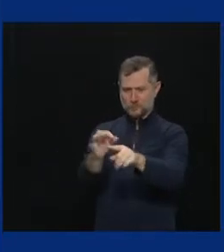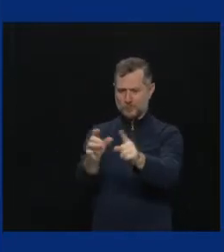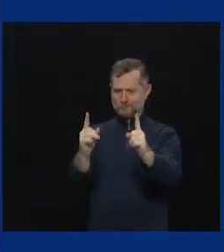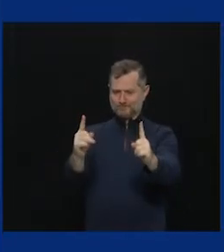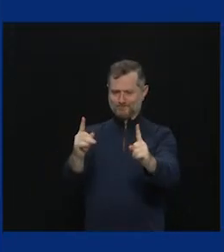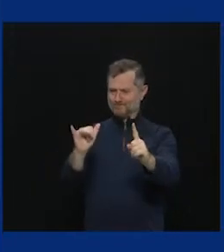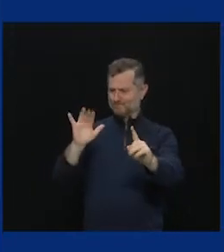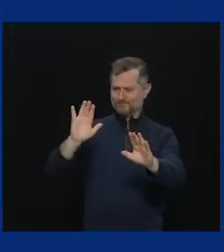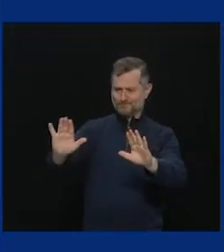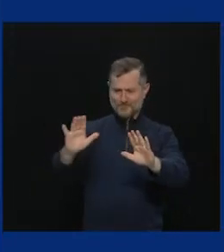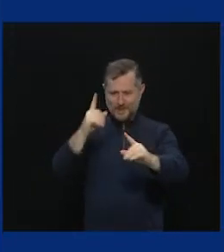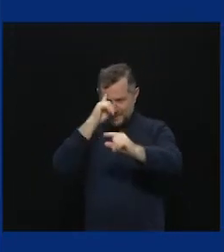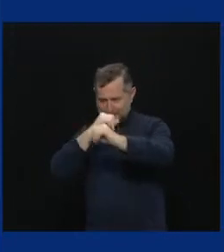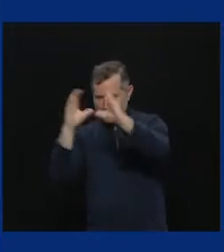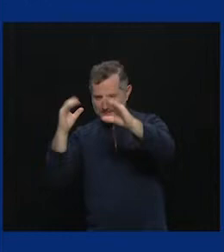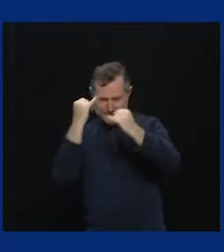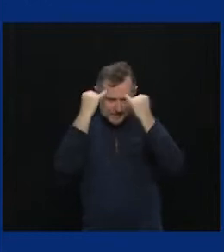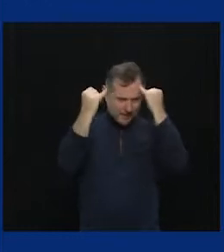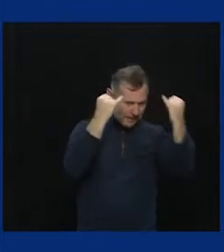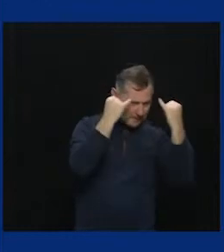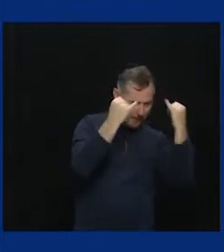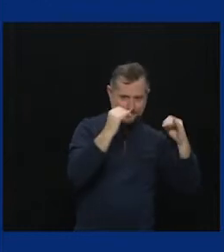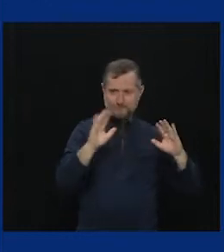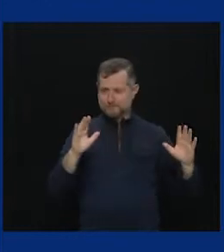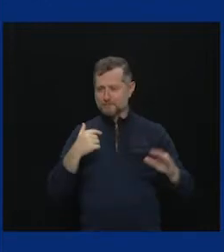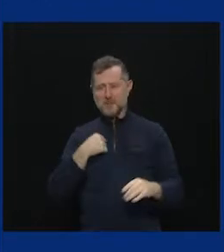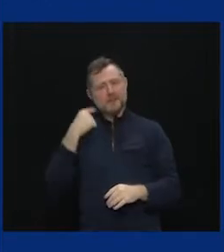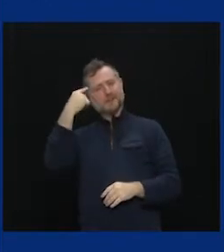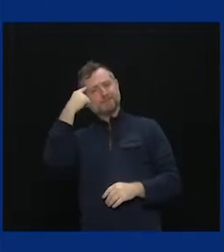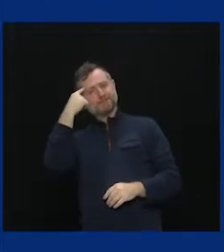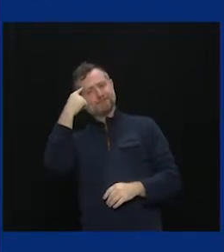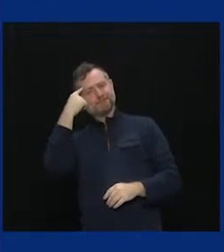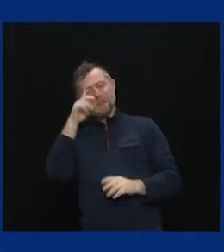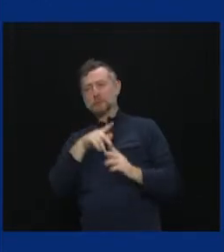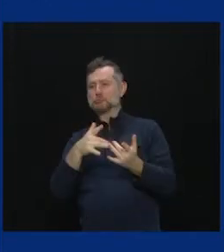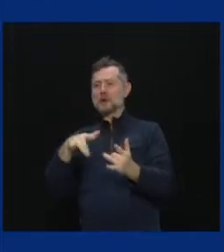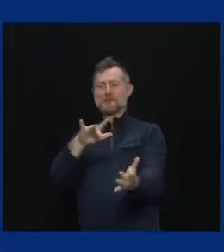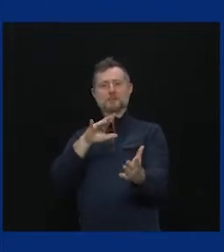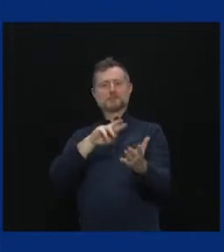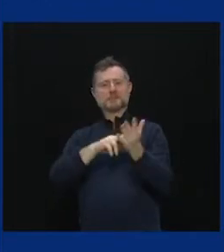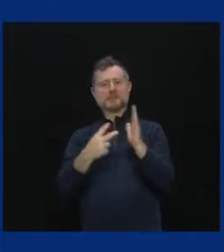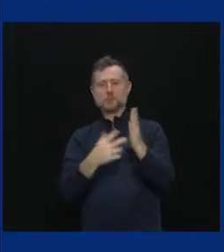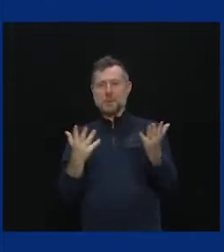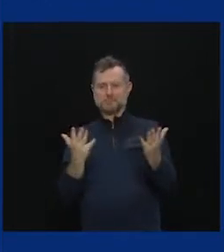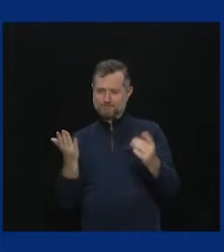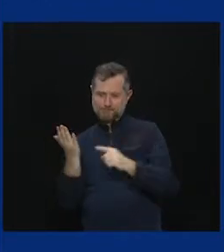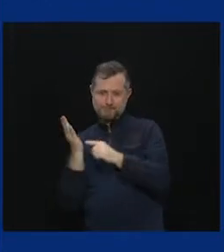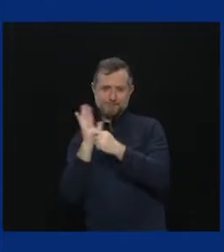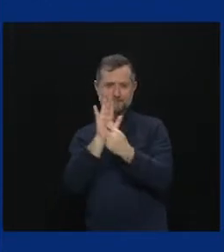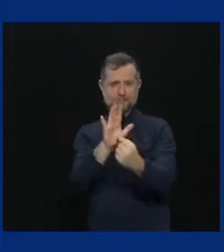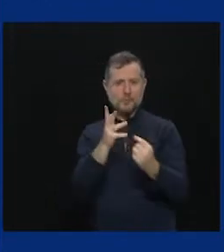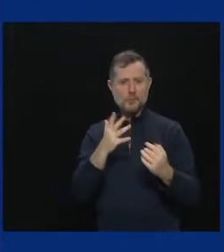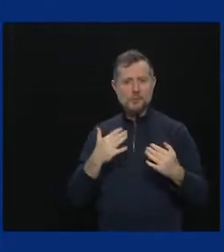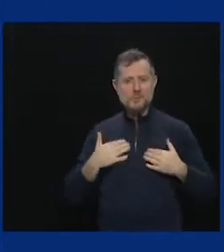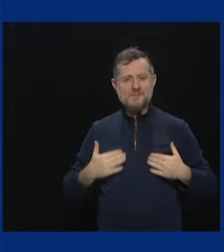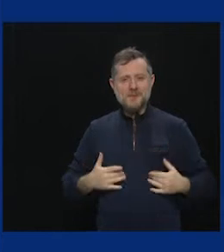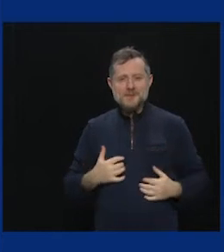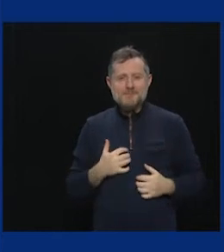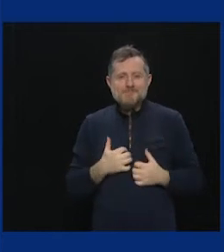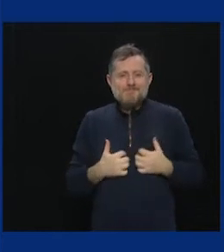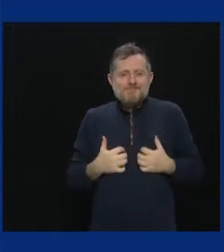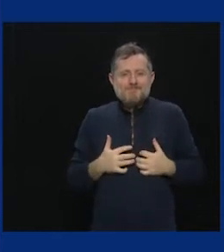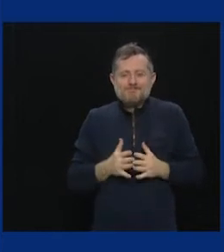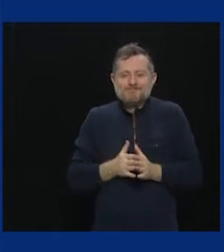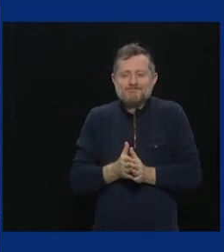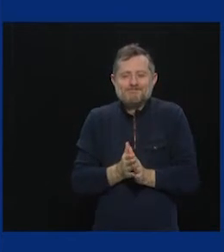that tourism reflects that very human quest for adventure and excitement,